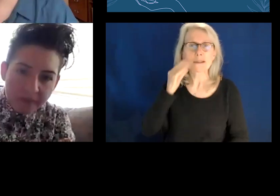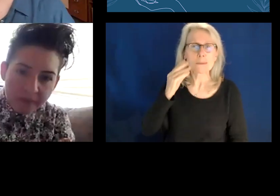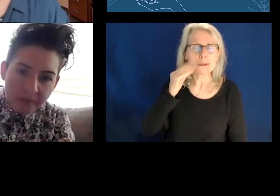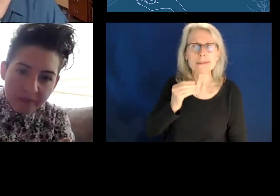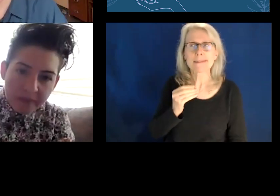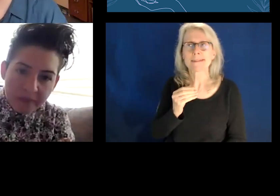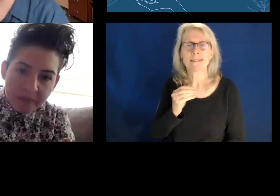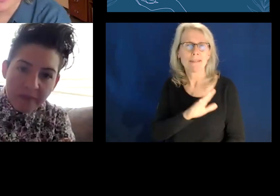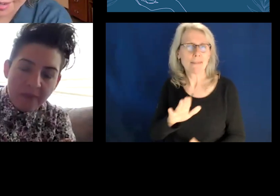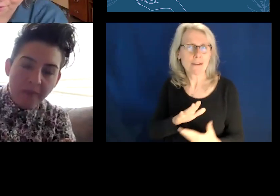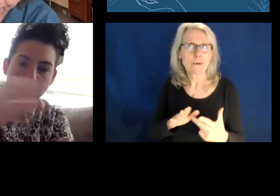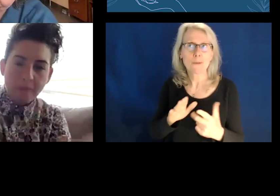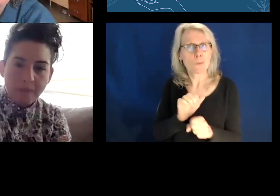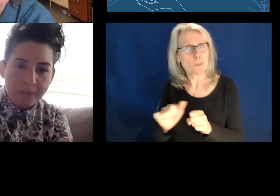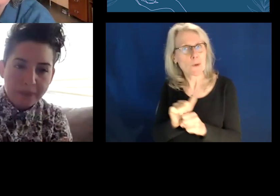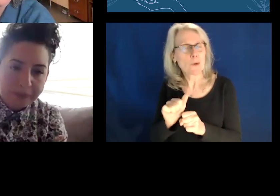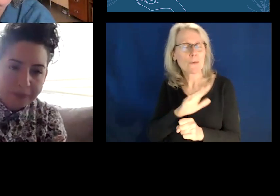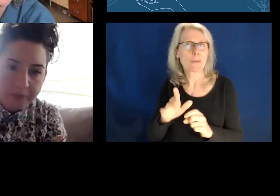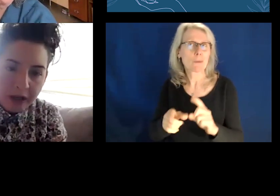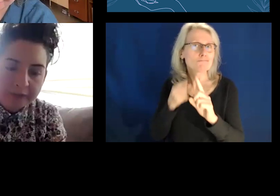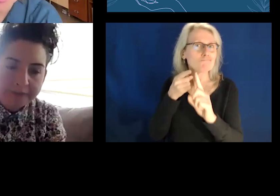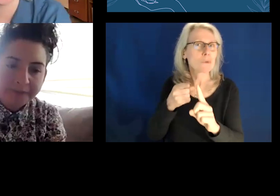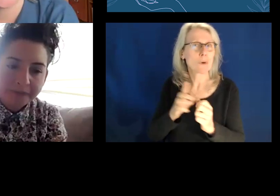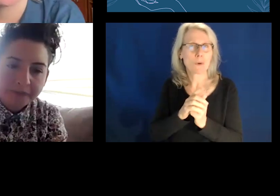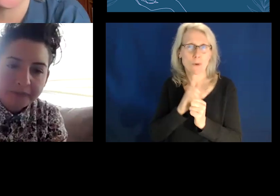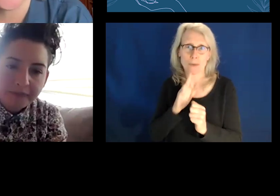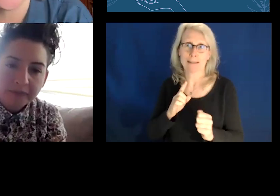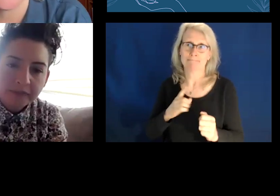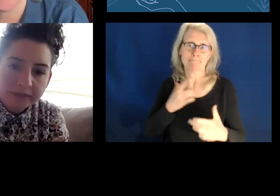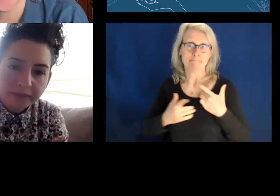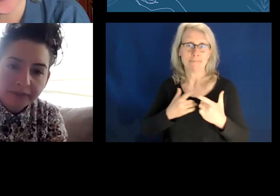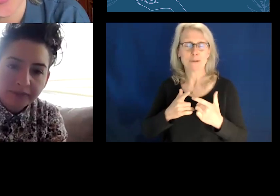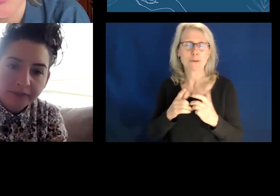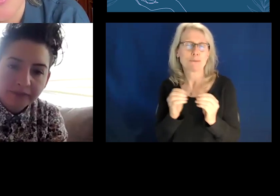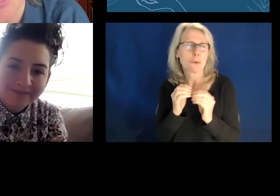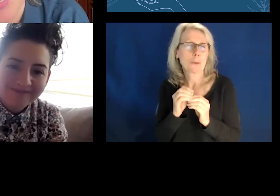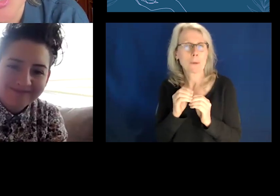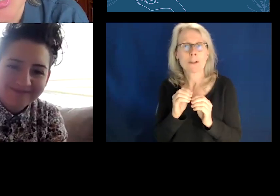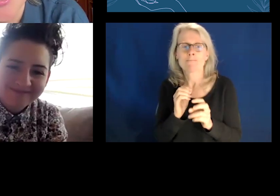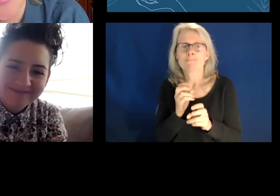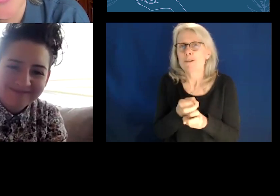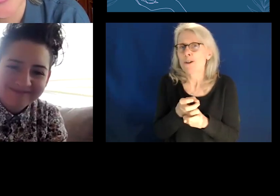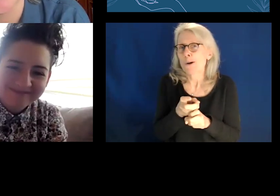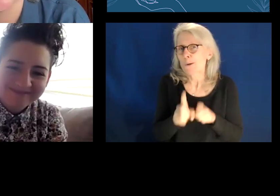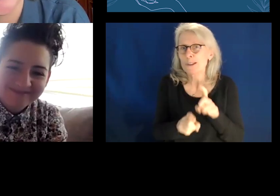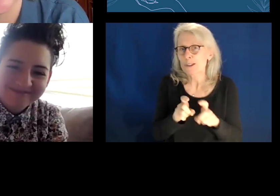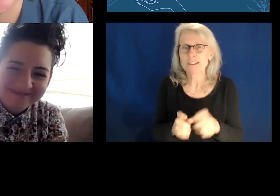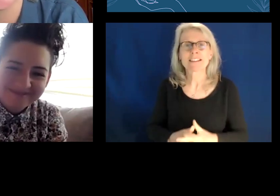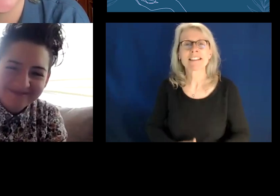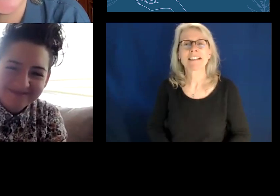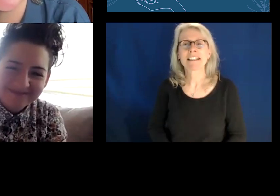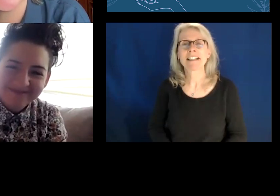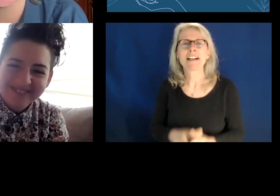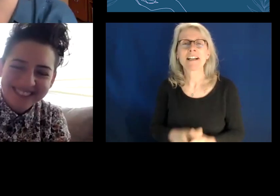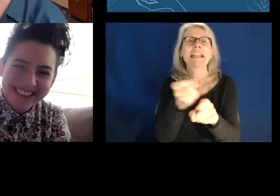and intentionality inside of their process. So I'm super excited to be able to ask them some hard hitting questions. JK, JK,